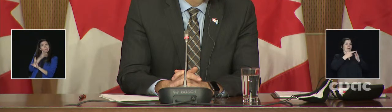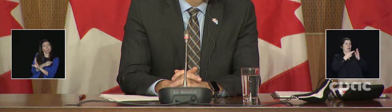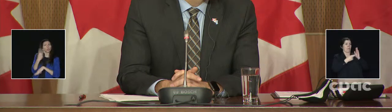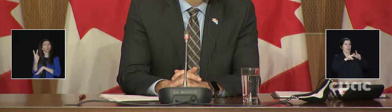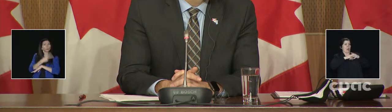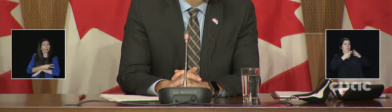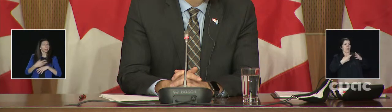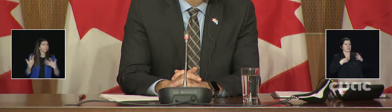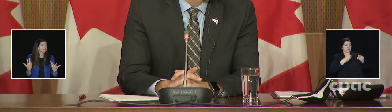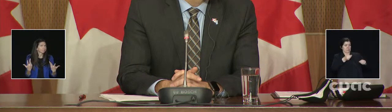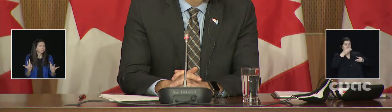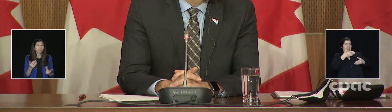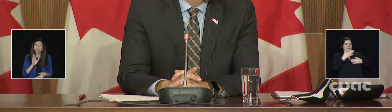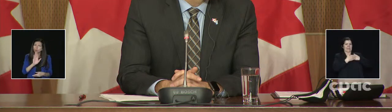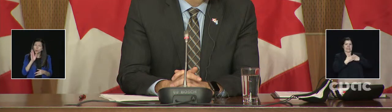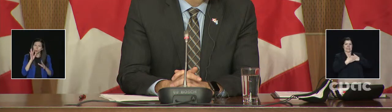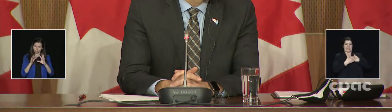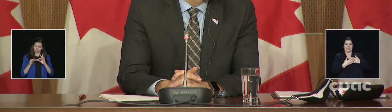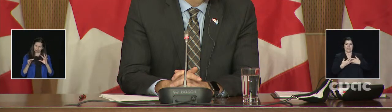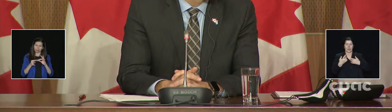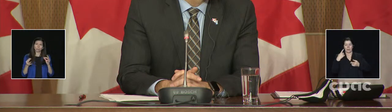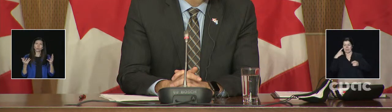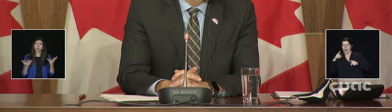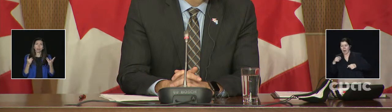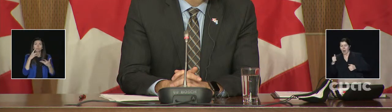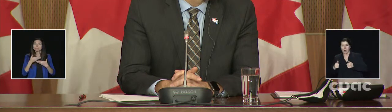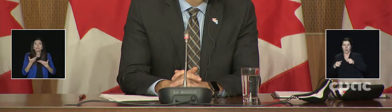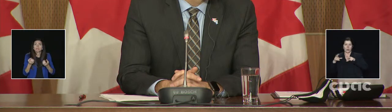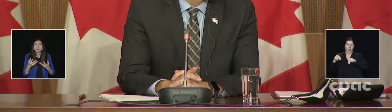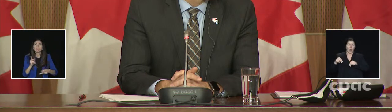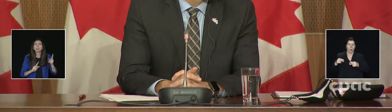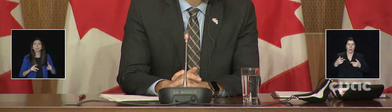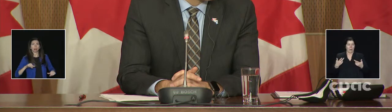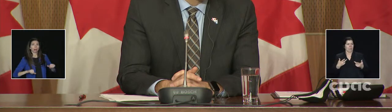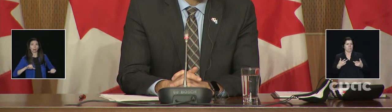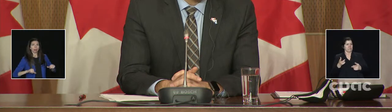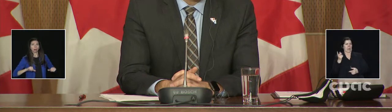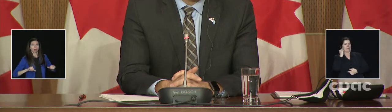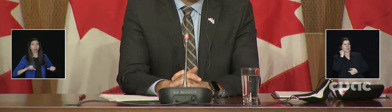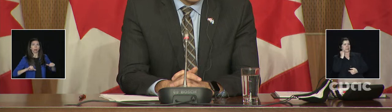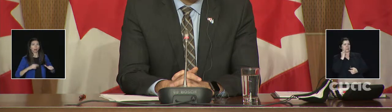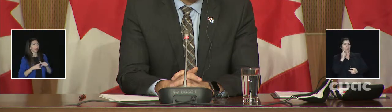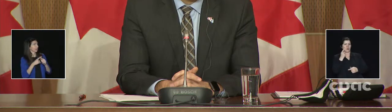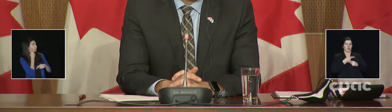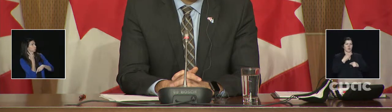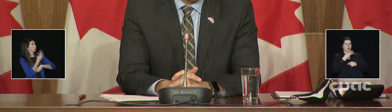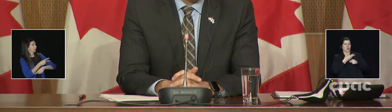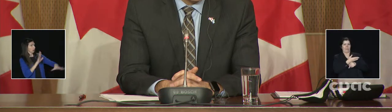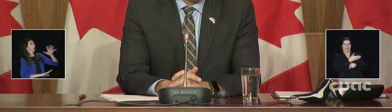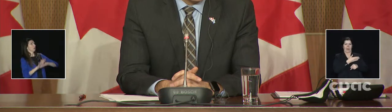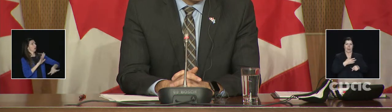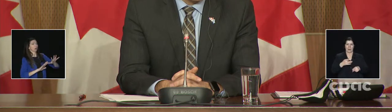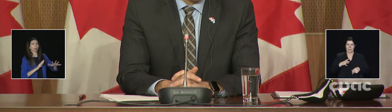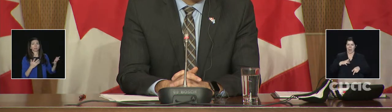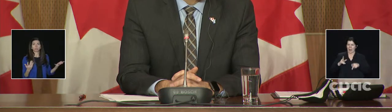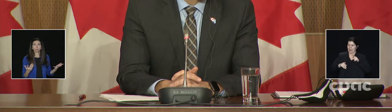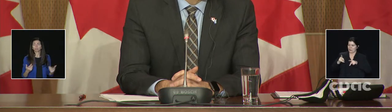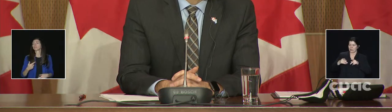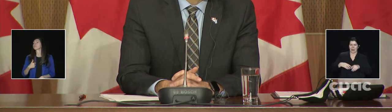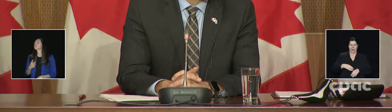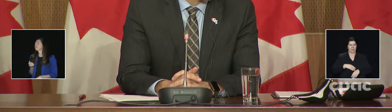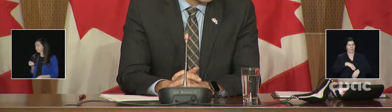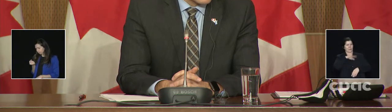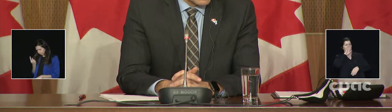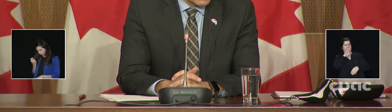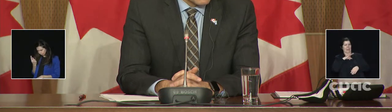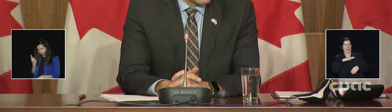rules? They're not sure up until a few days whether or not there will be different rules in place. Well, we understand, and I certainly understand that is a very